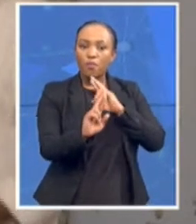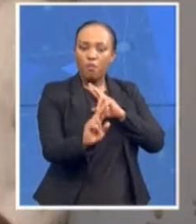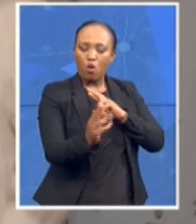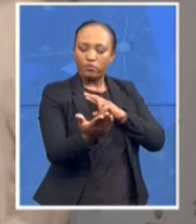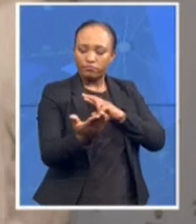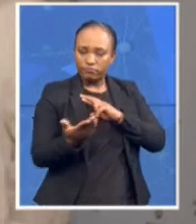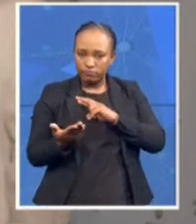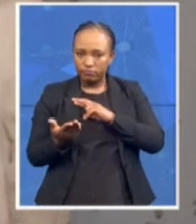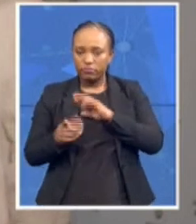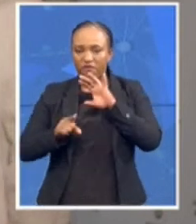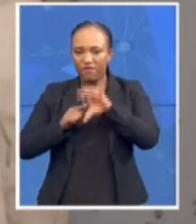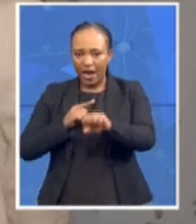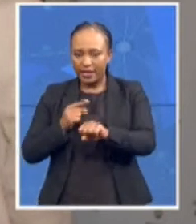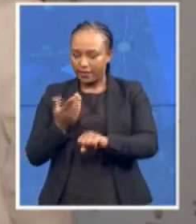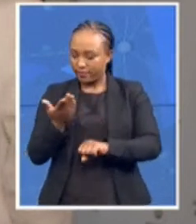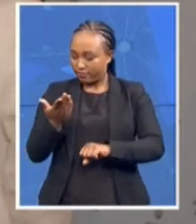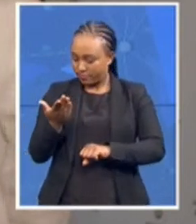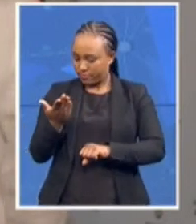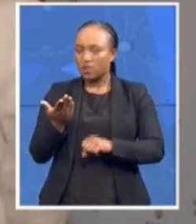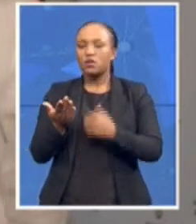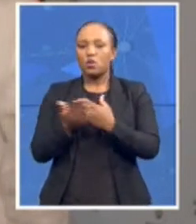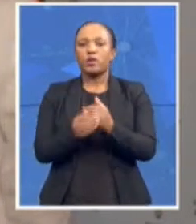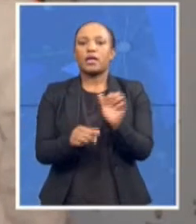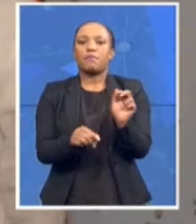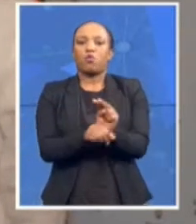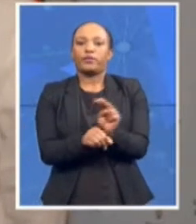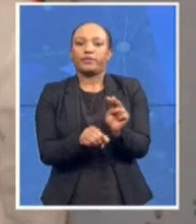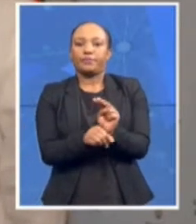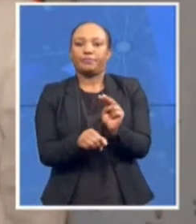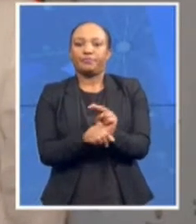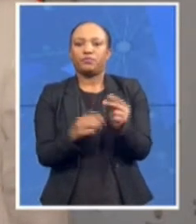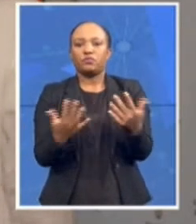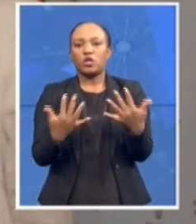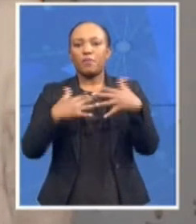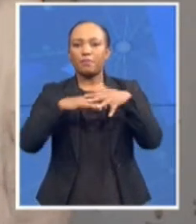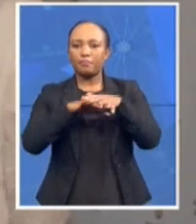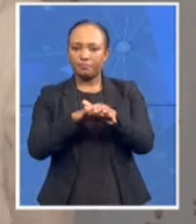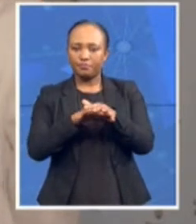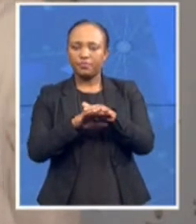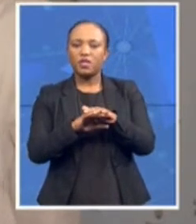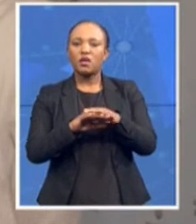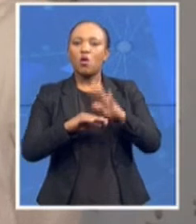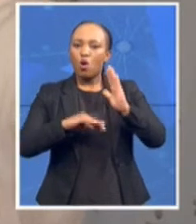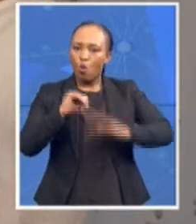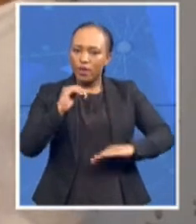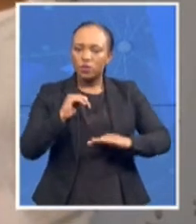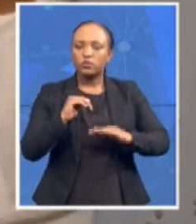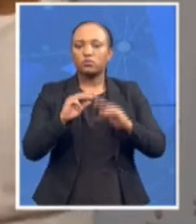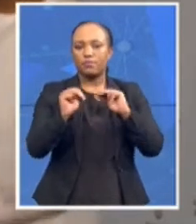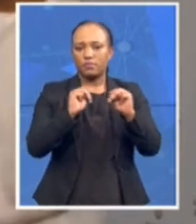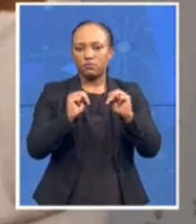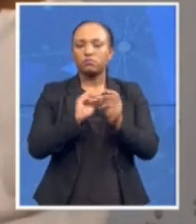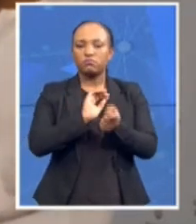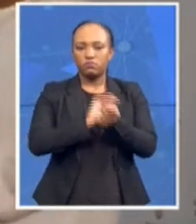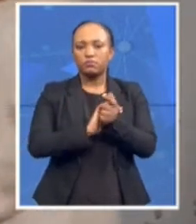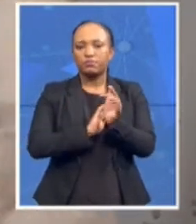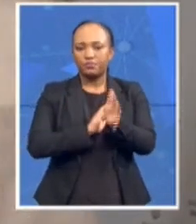monitor their implementation. Consequence management is going to happen. And that's where we are. Thank you very